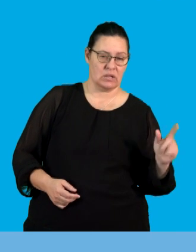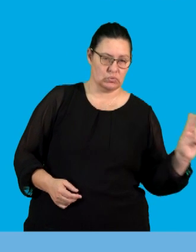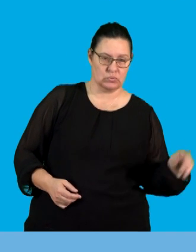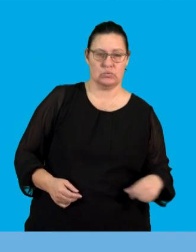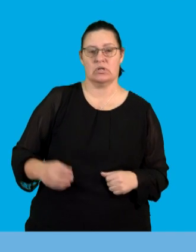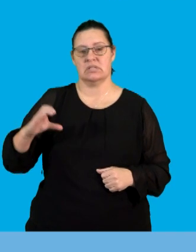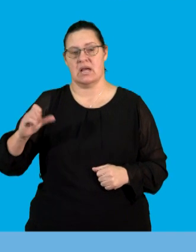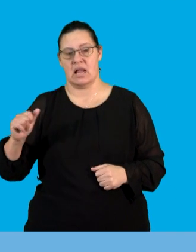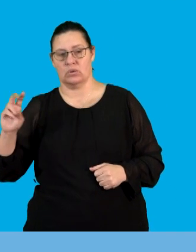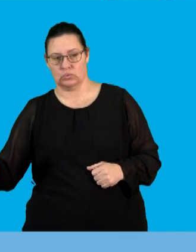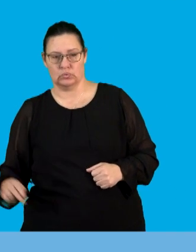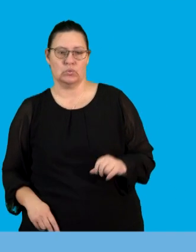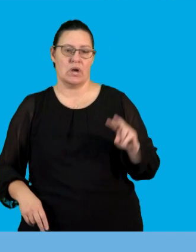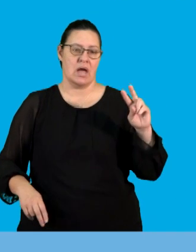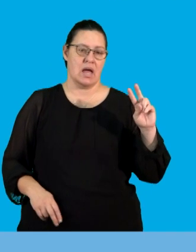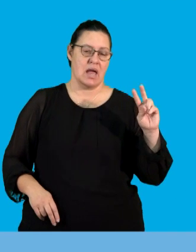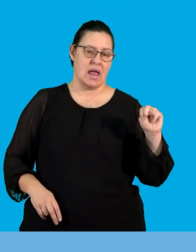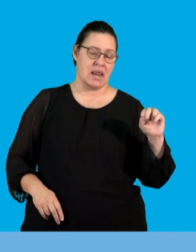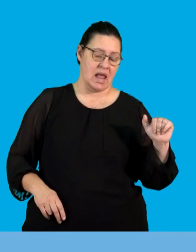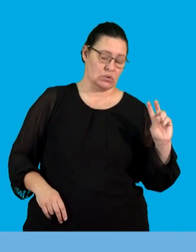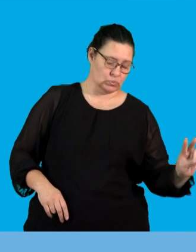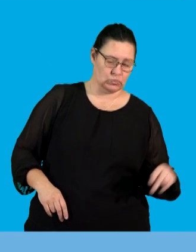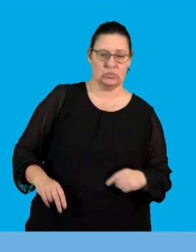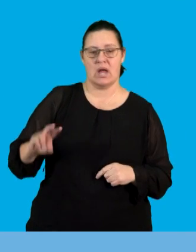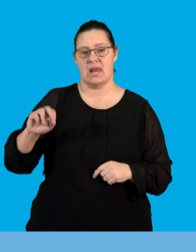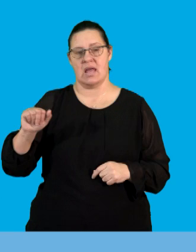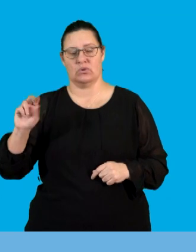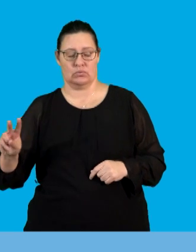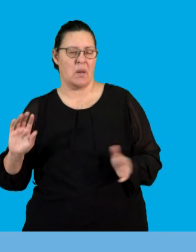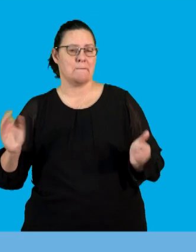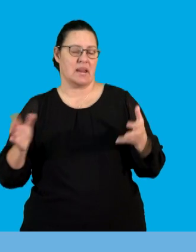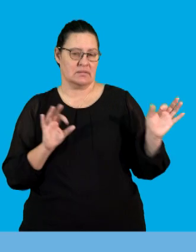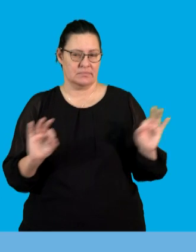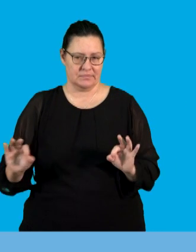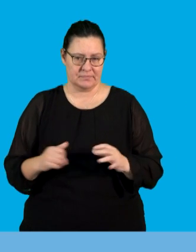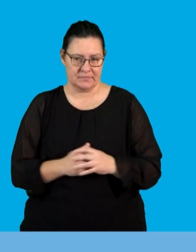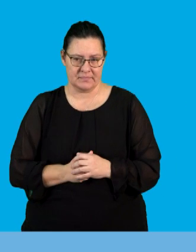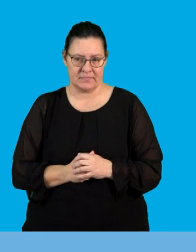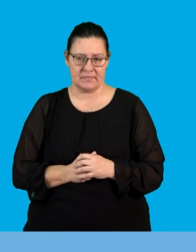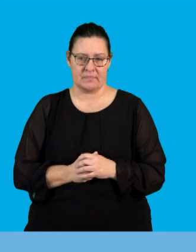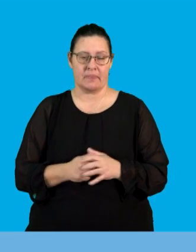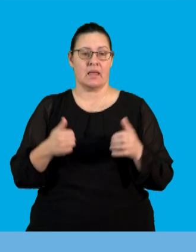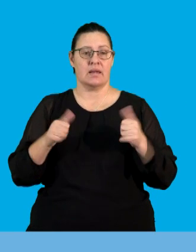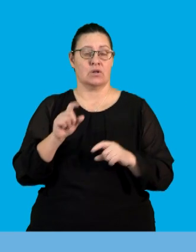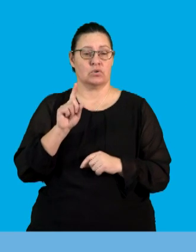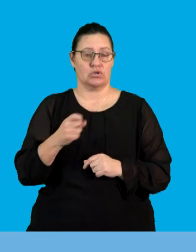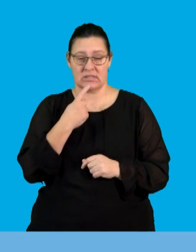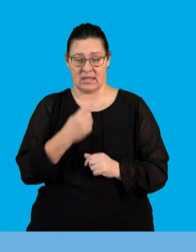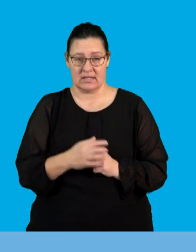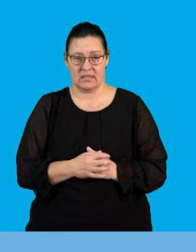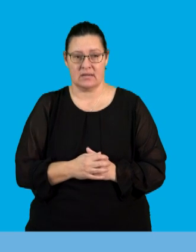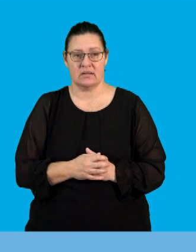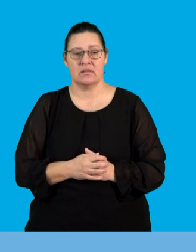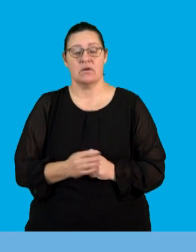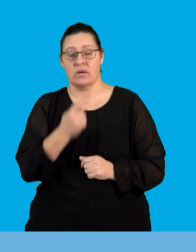side. So now we can safely say that the equation is balanced. Now the next question says, the next part of the questions are